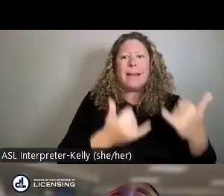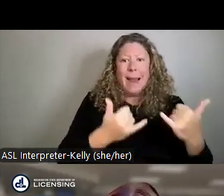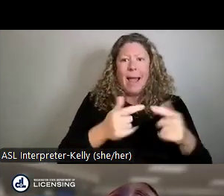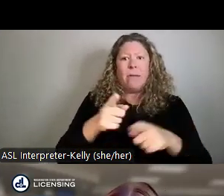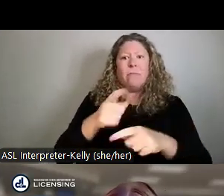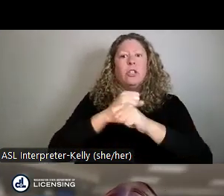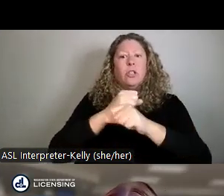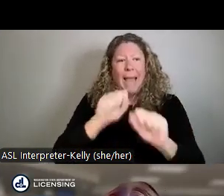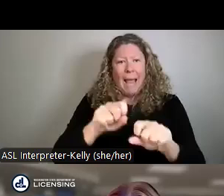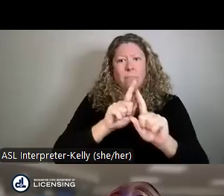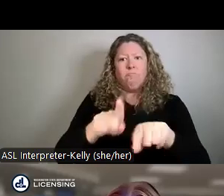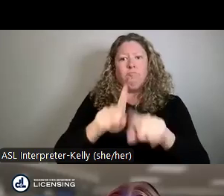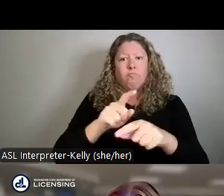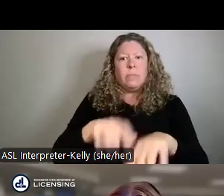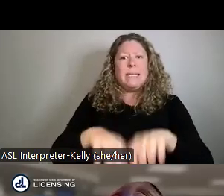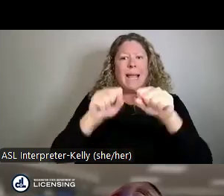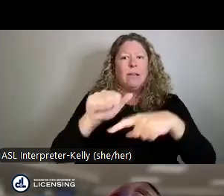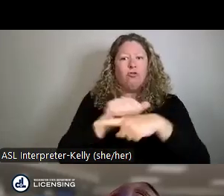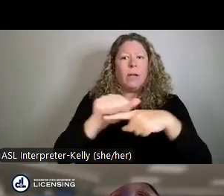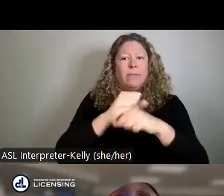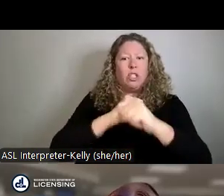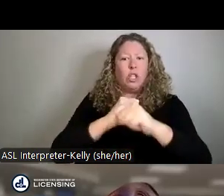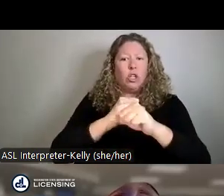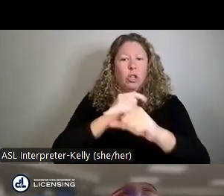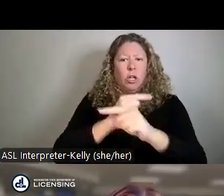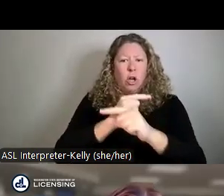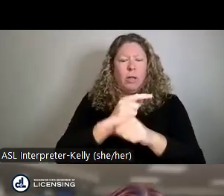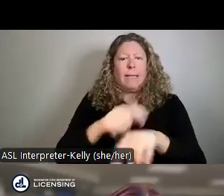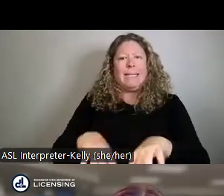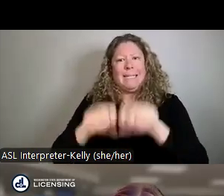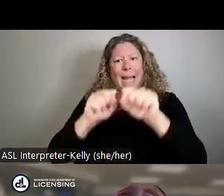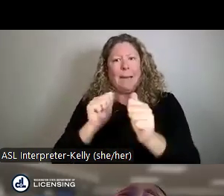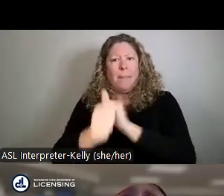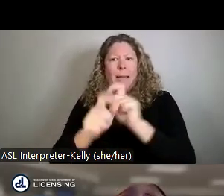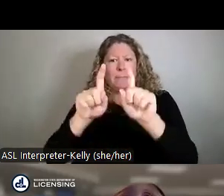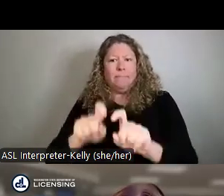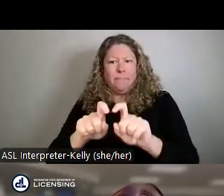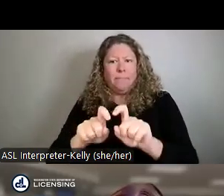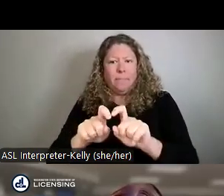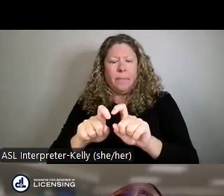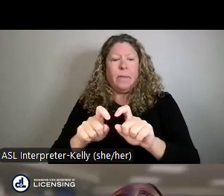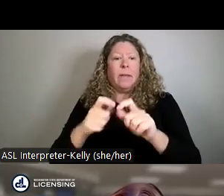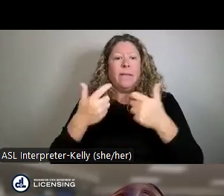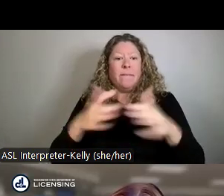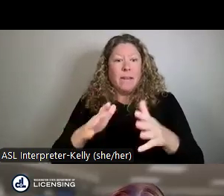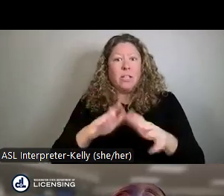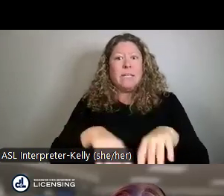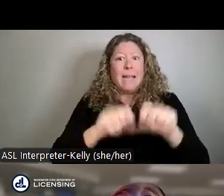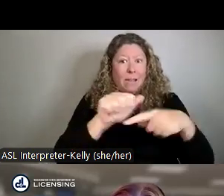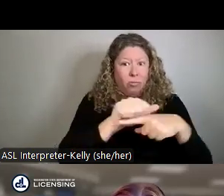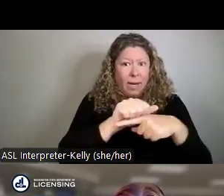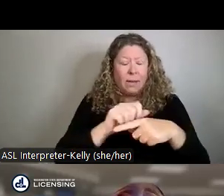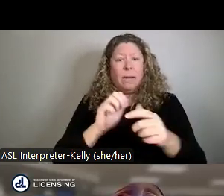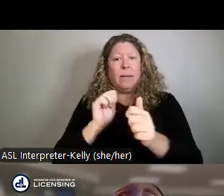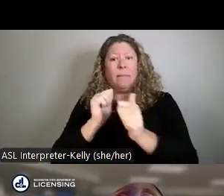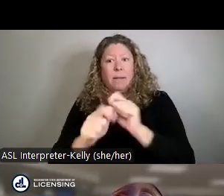their company and take and pass their examination. Once they've completed both these steps, they have to, the security